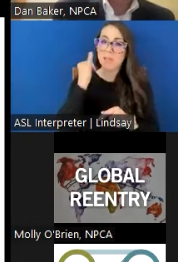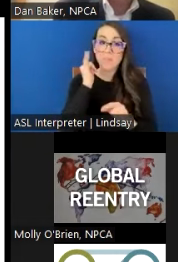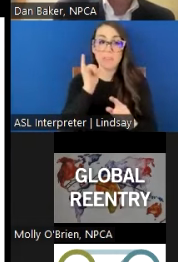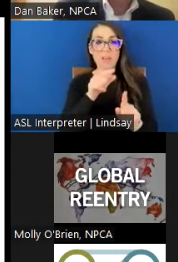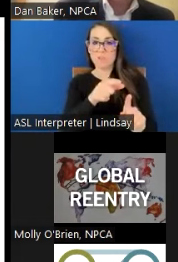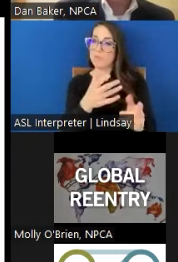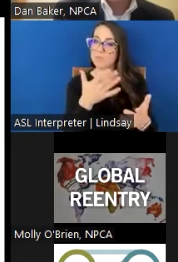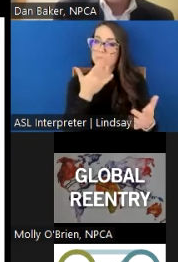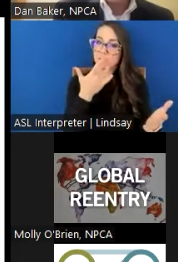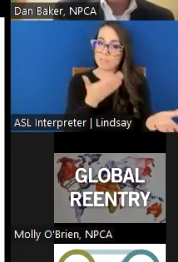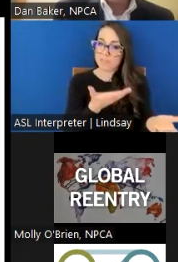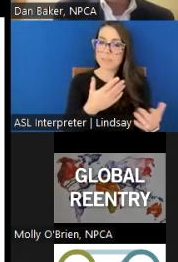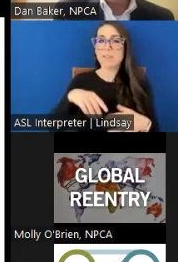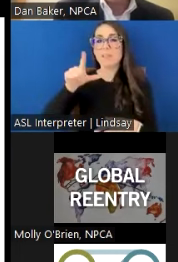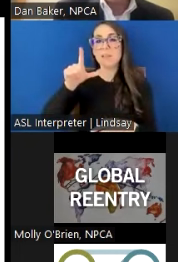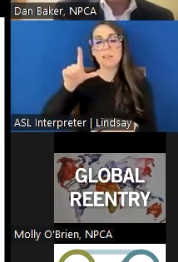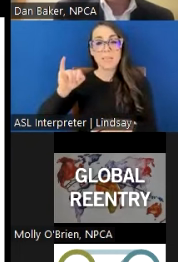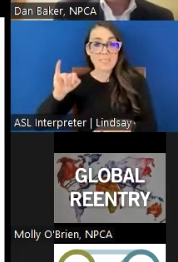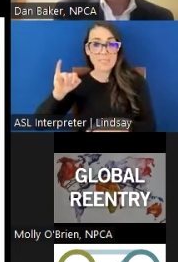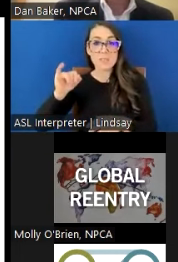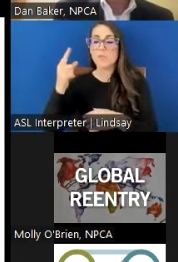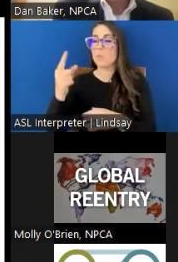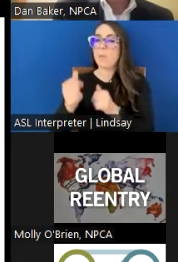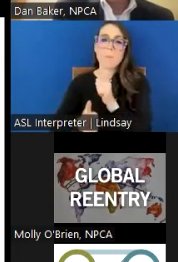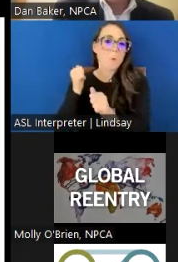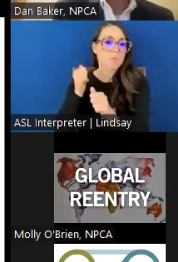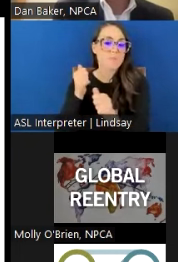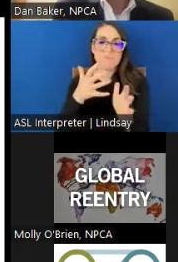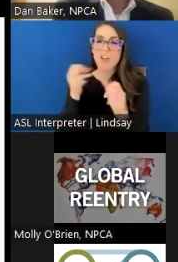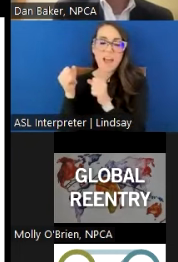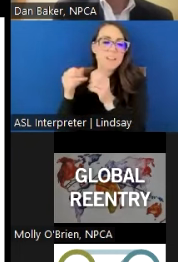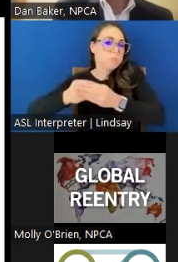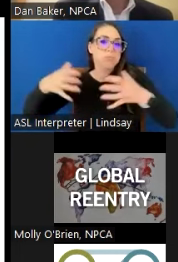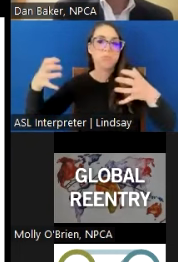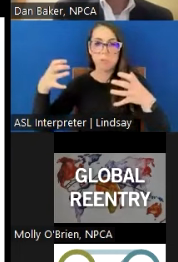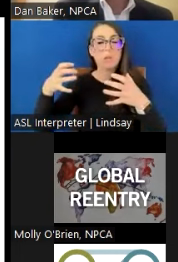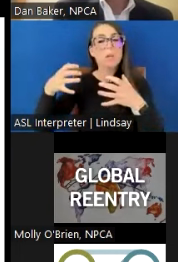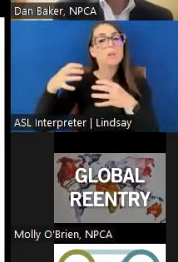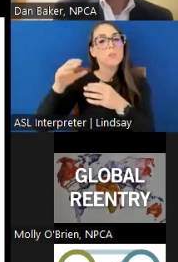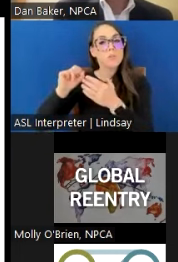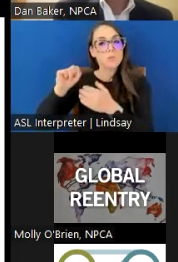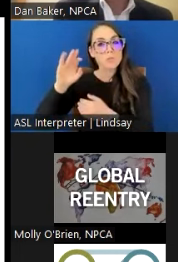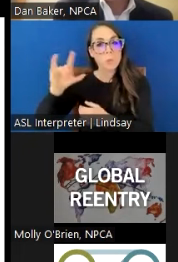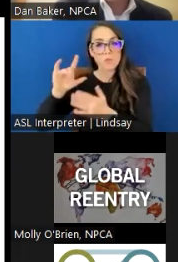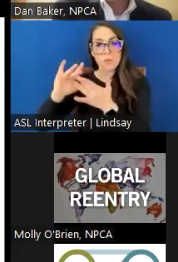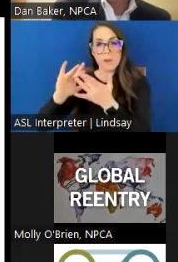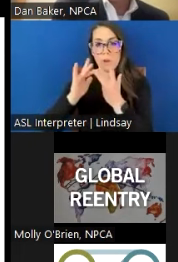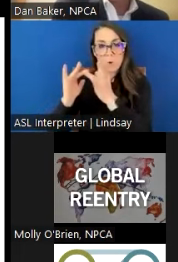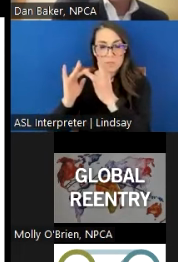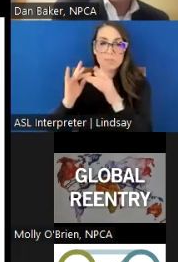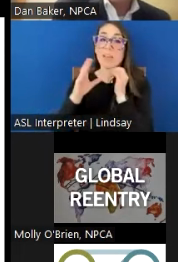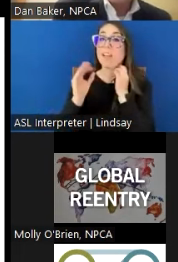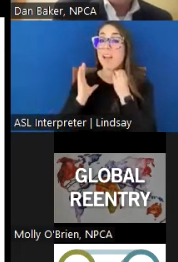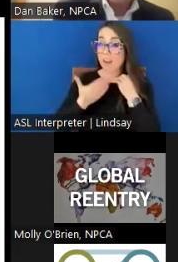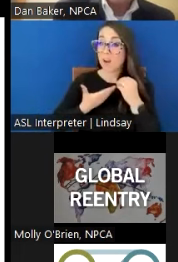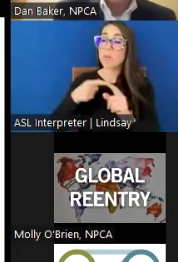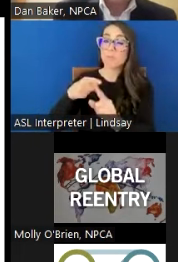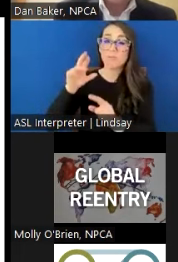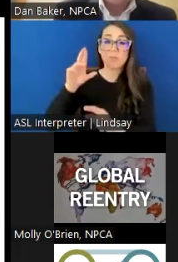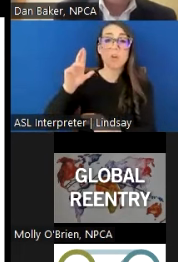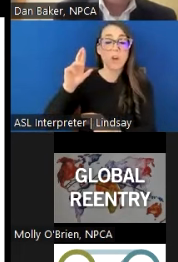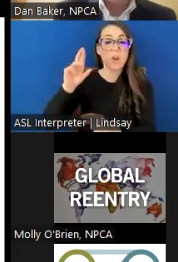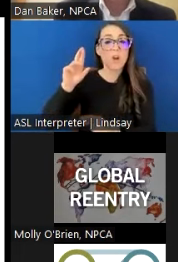one of the fastest growing social networks, and our fastest growing network of RPCVs is the